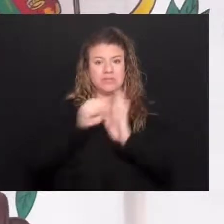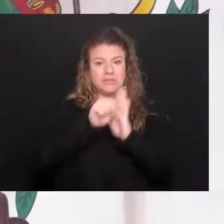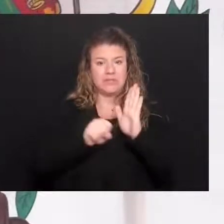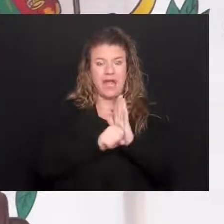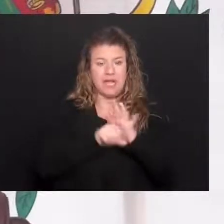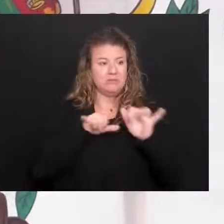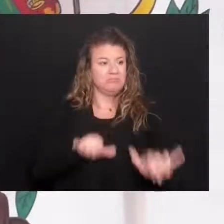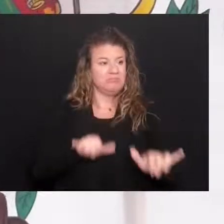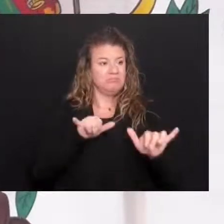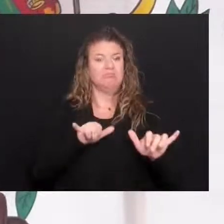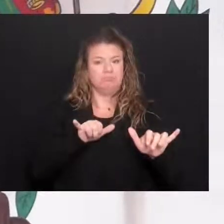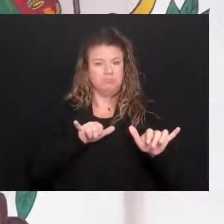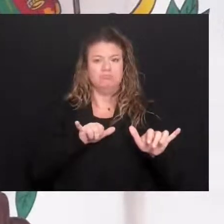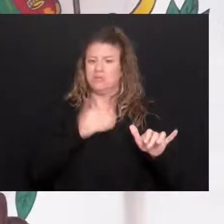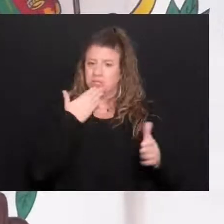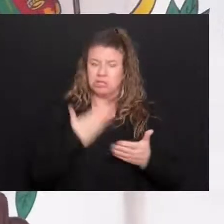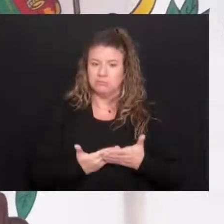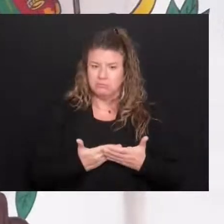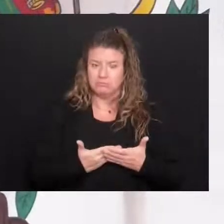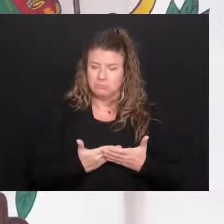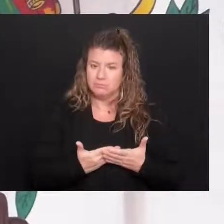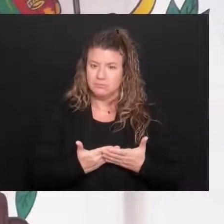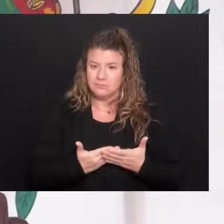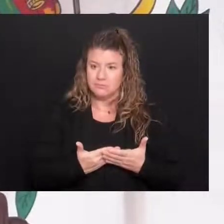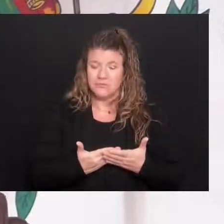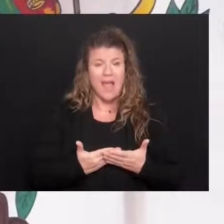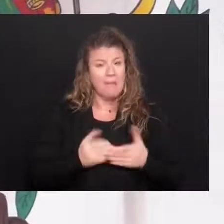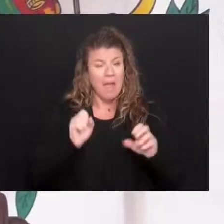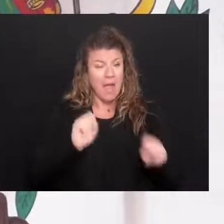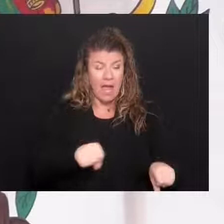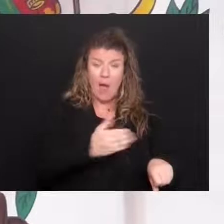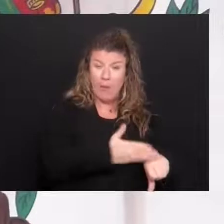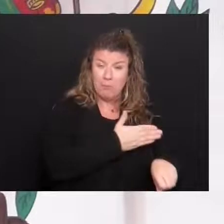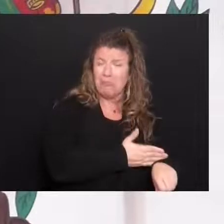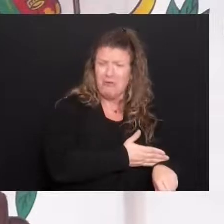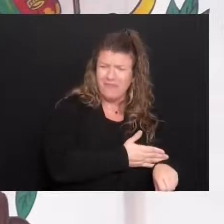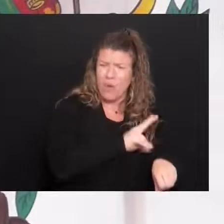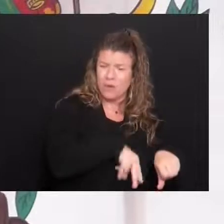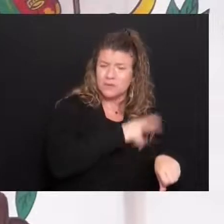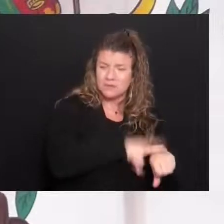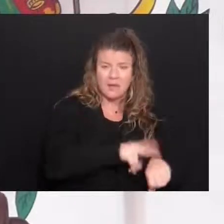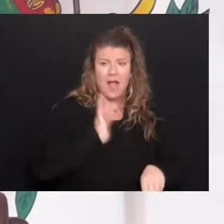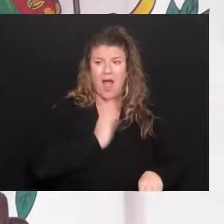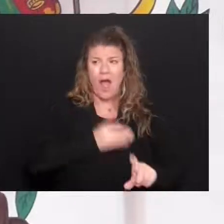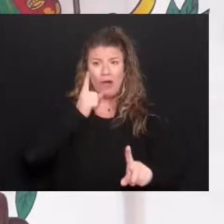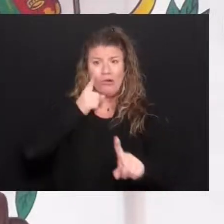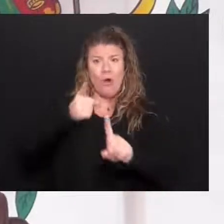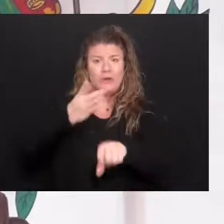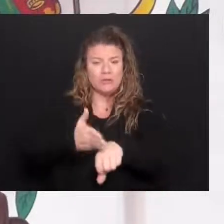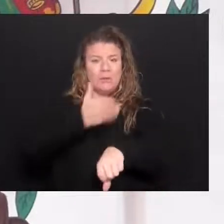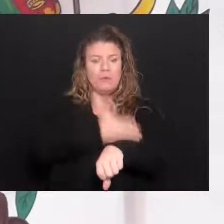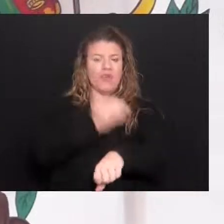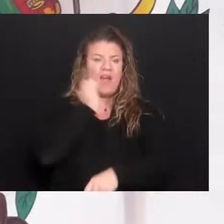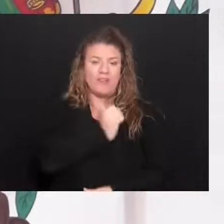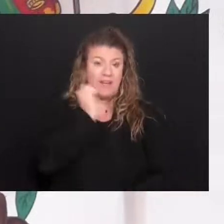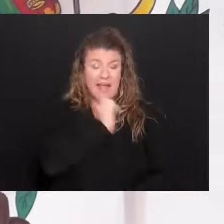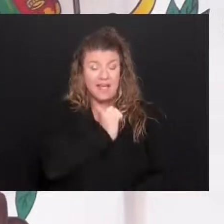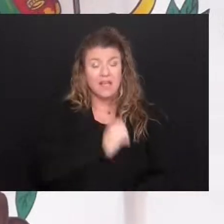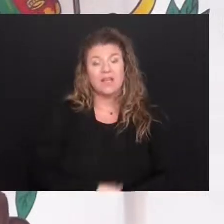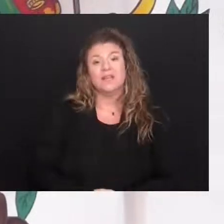good. I mean, there's no question it can be better. We continue to try to make it better. We just went out